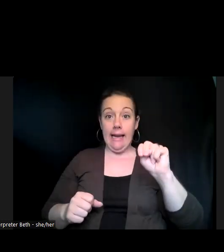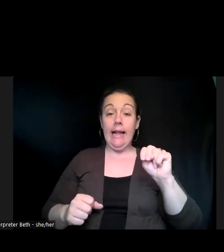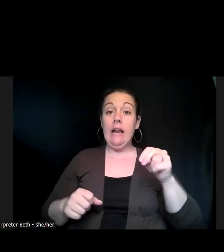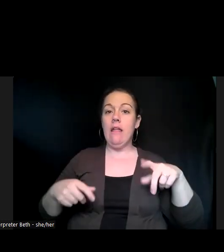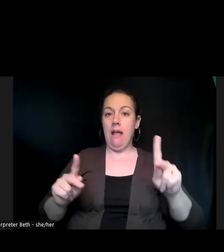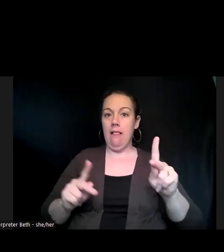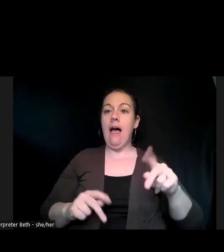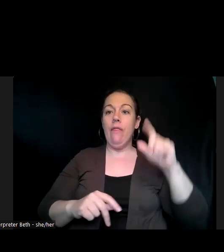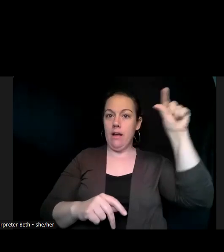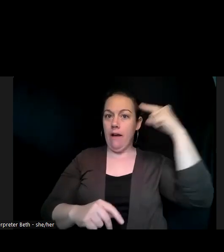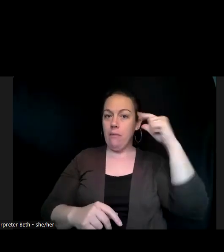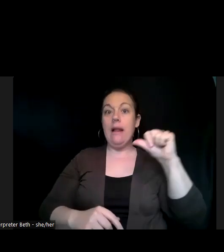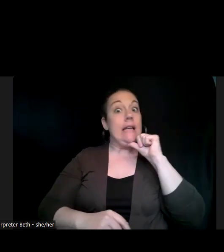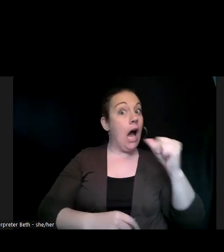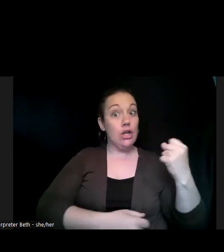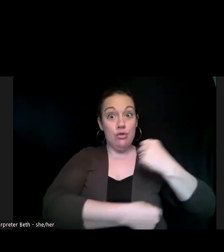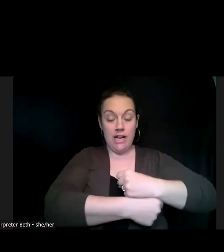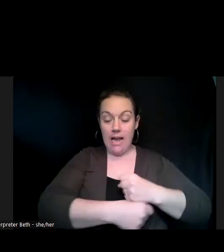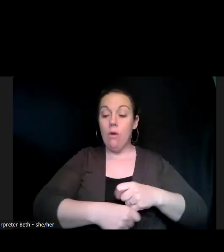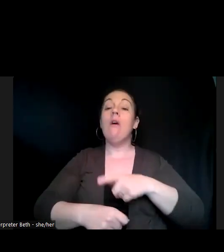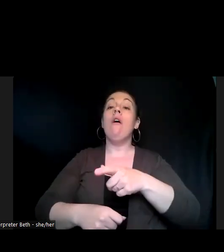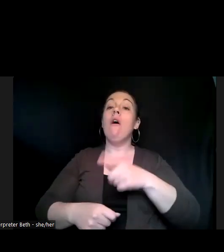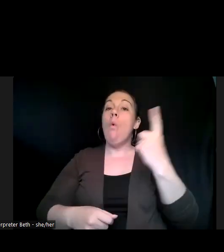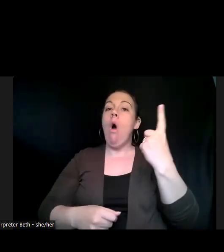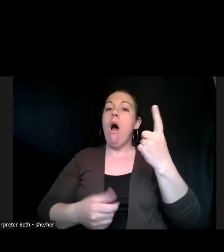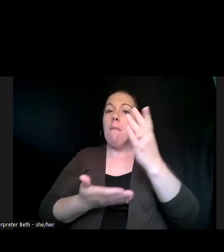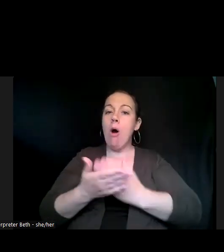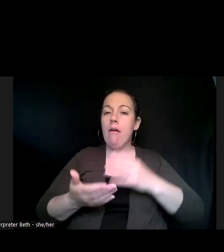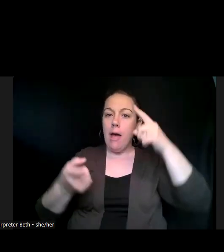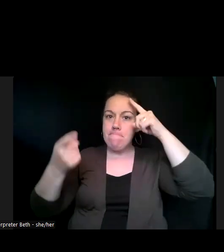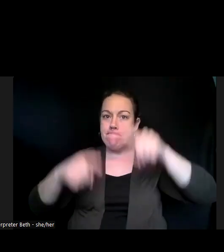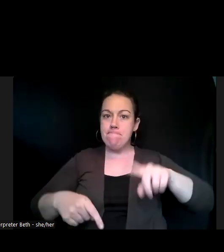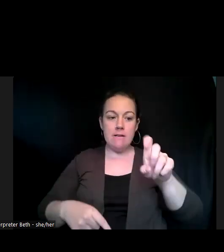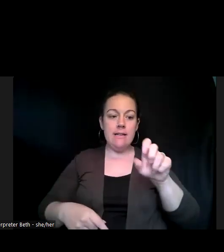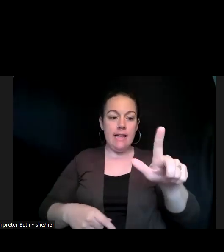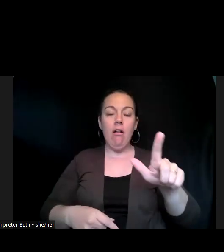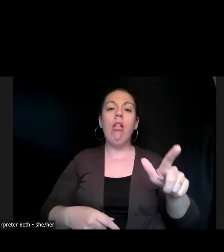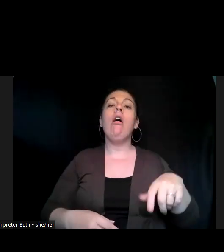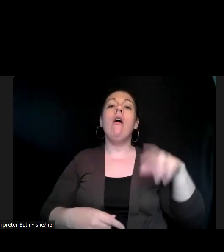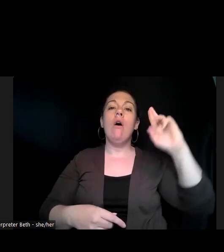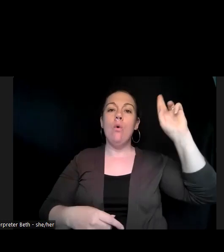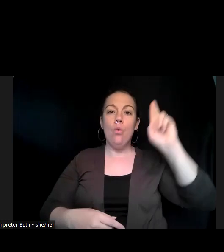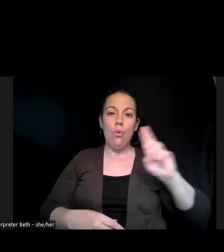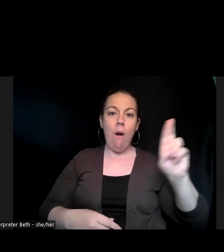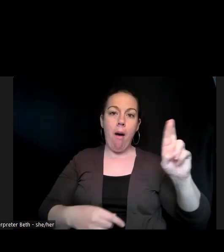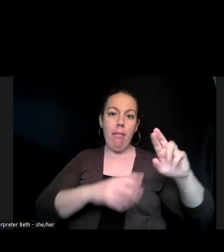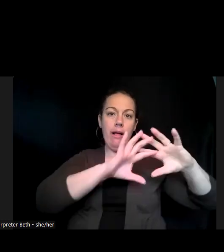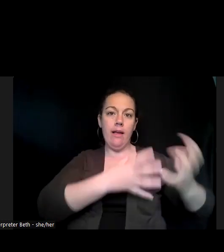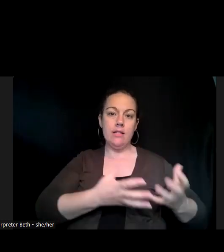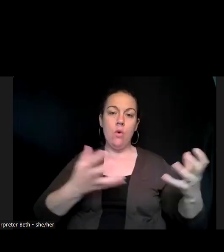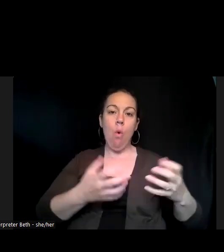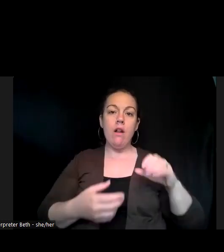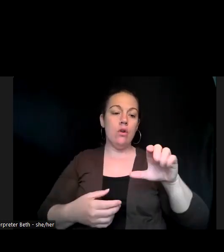One of the things that was in that bill was that Republicans wanted to claw back unspent money from COVID